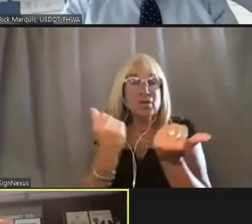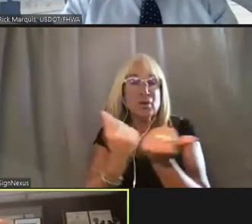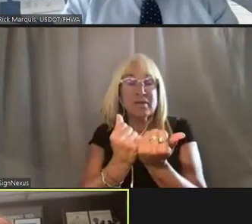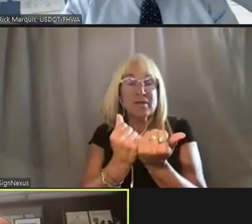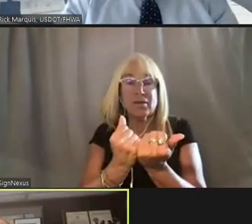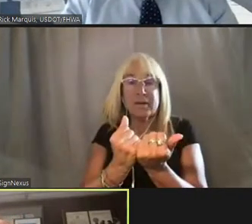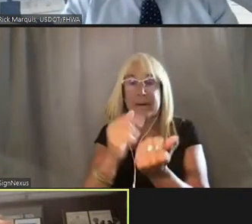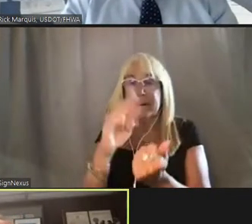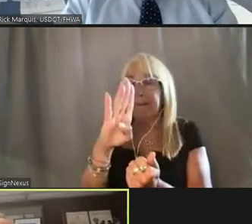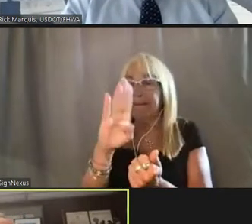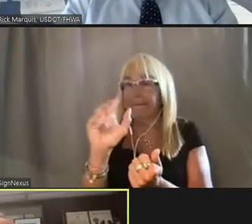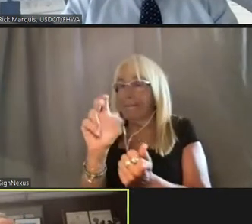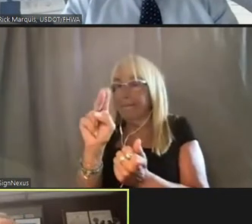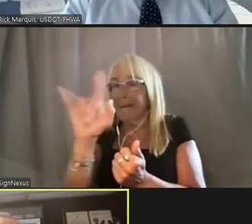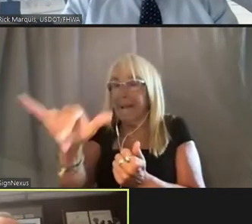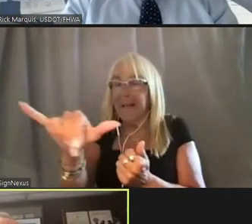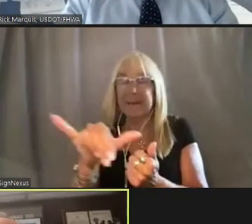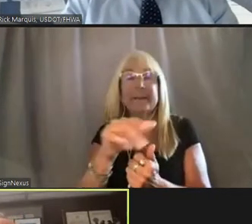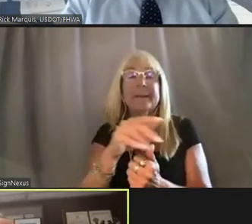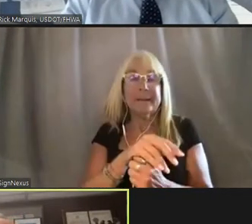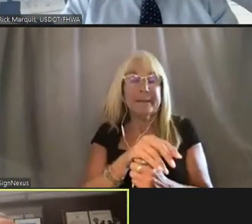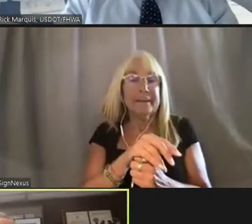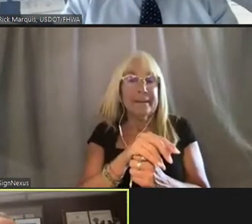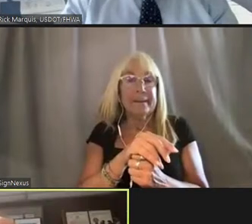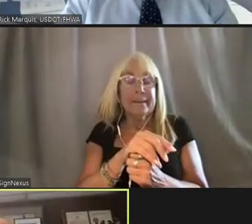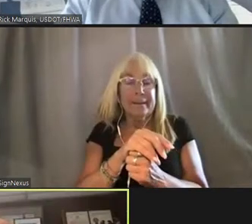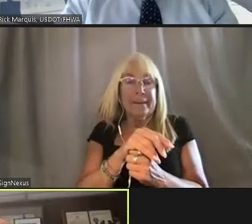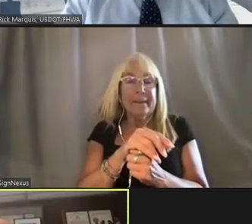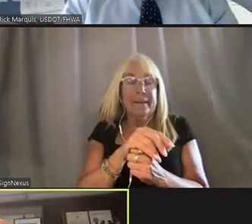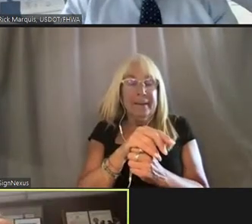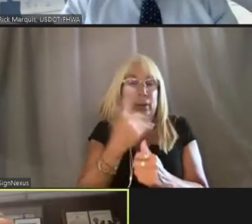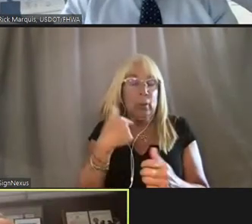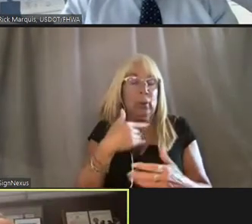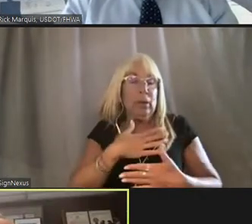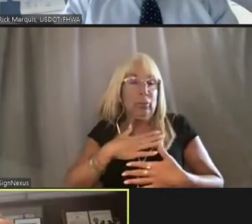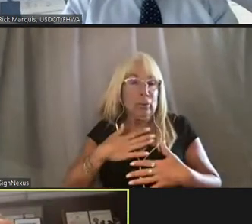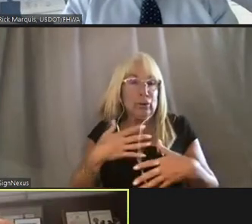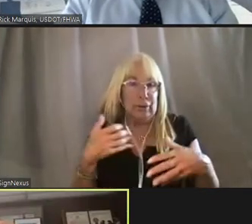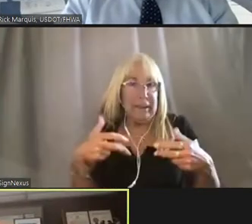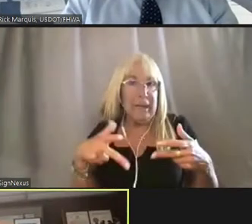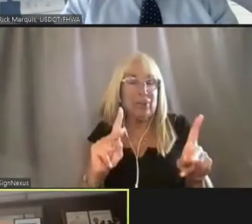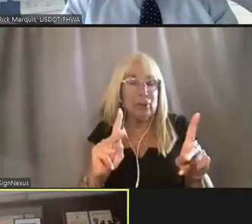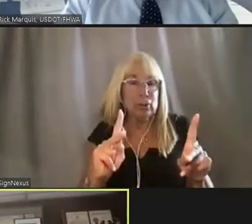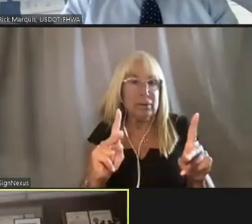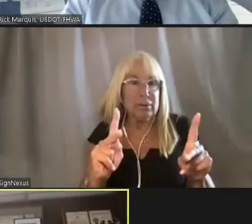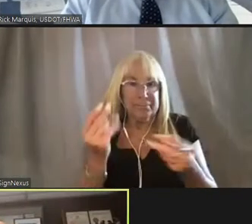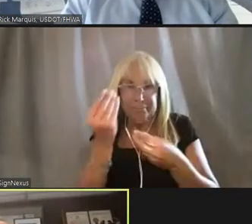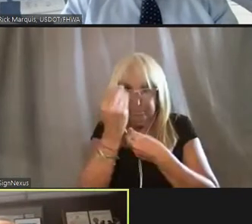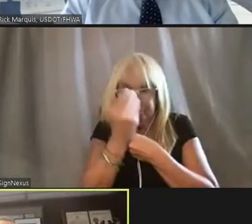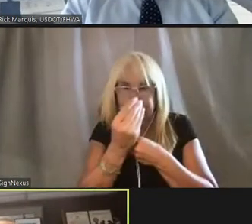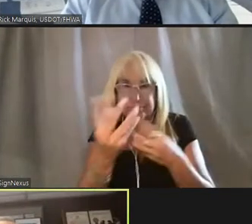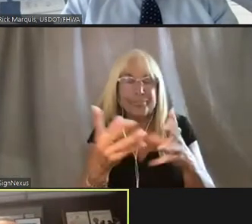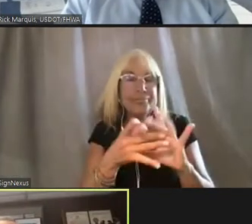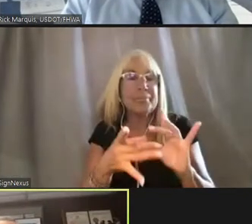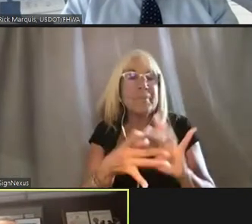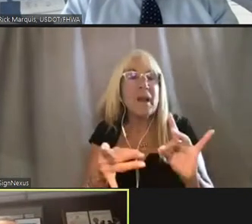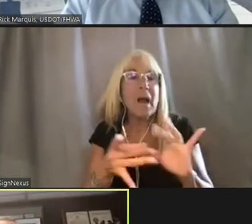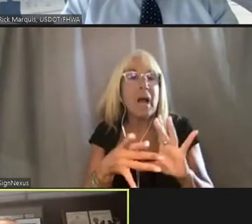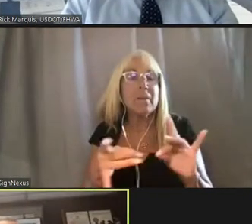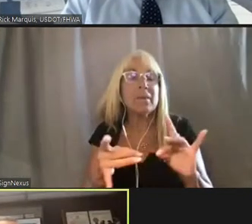our membership and our millions of passengers we appreciate the opportunity to provide comments on the